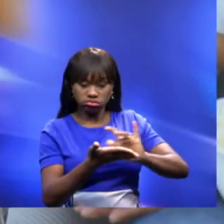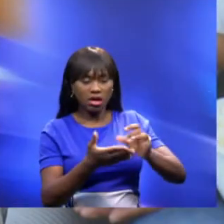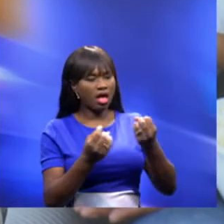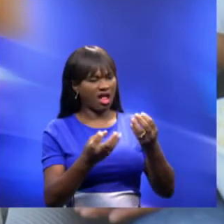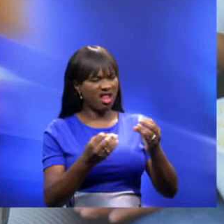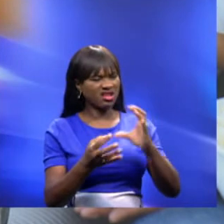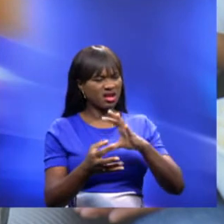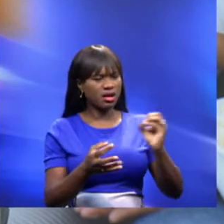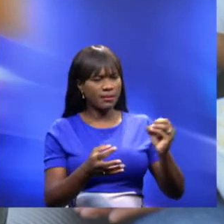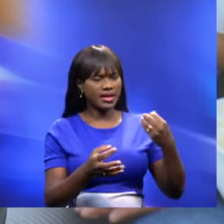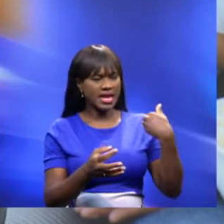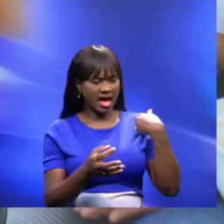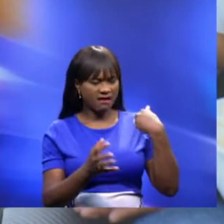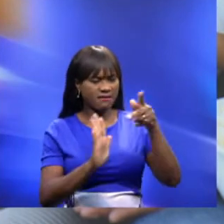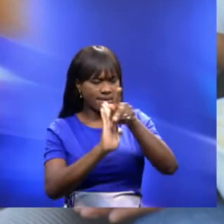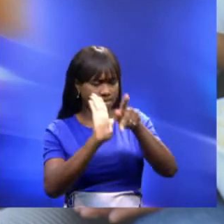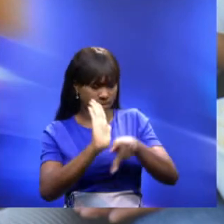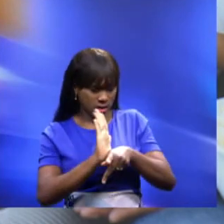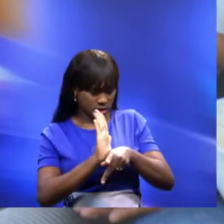have policies surrounding it.